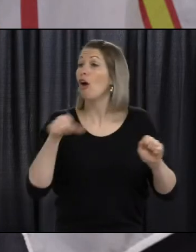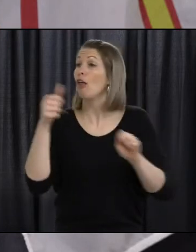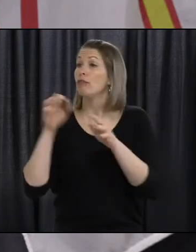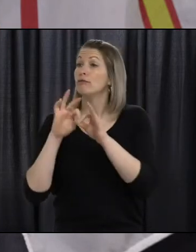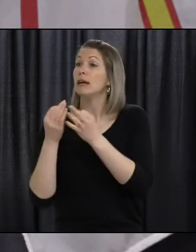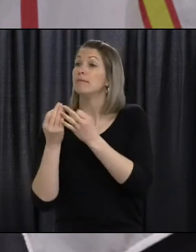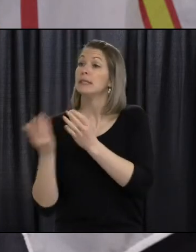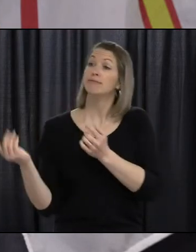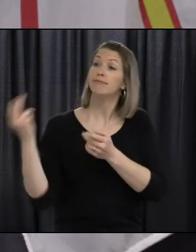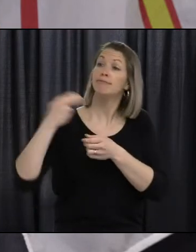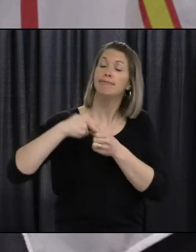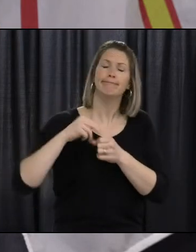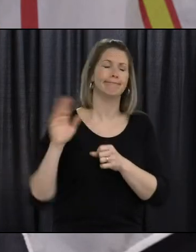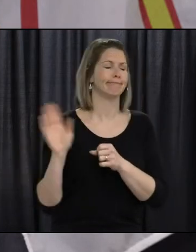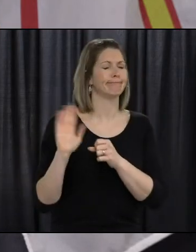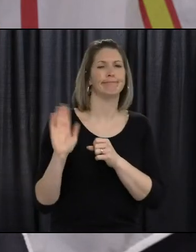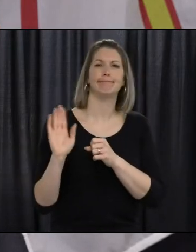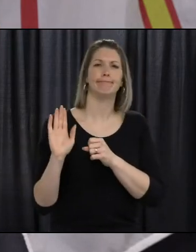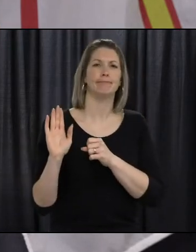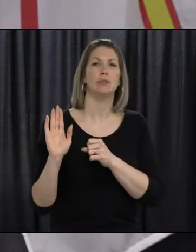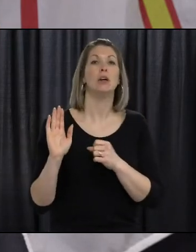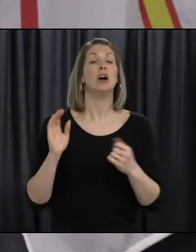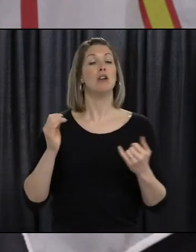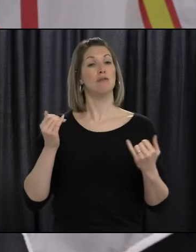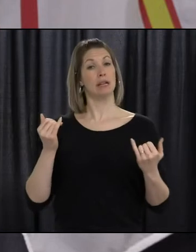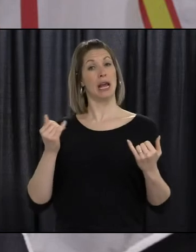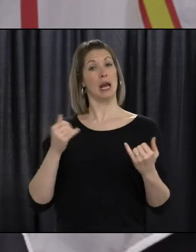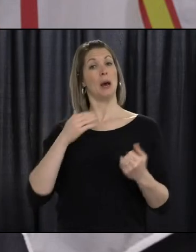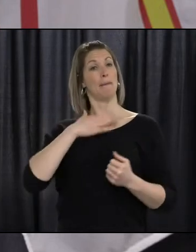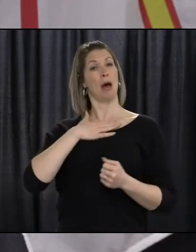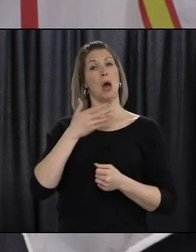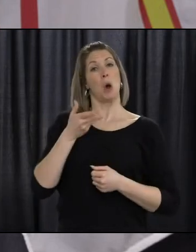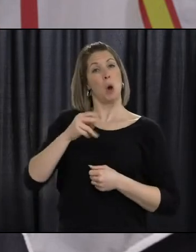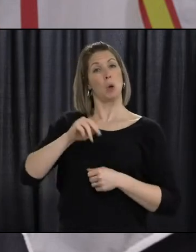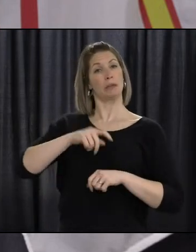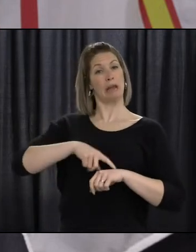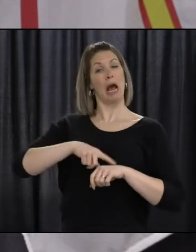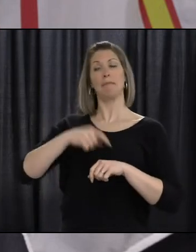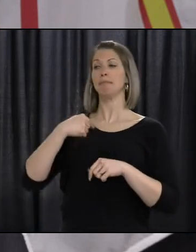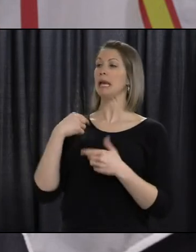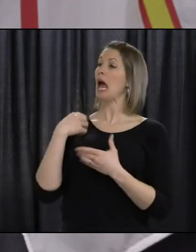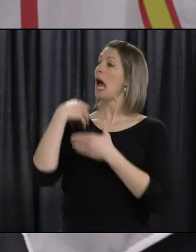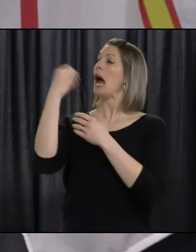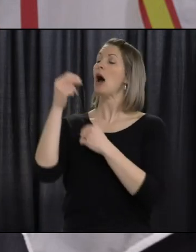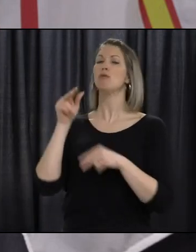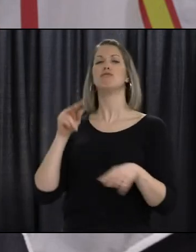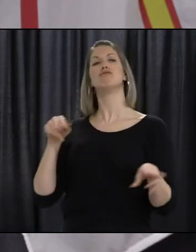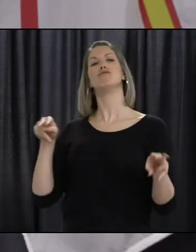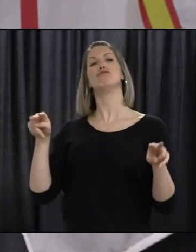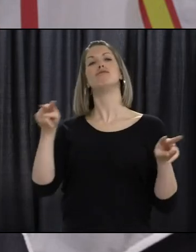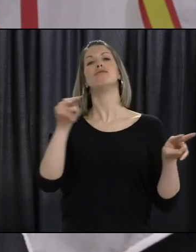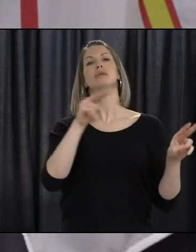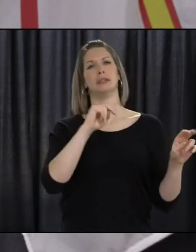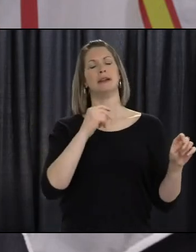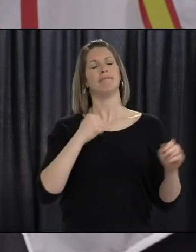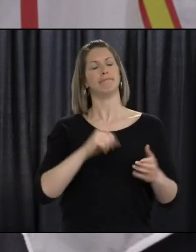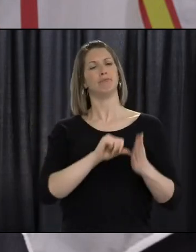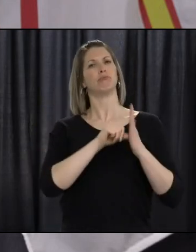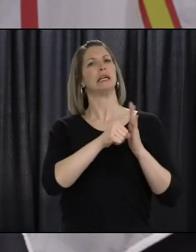COVID. I have been quite impressed while on my own treks by people respecting the principles of physical